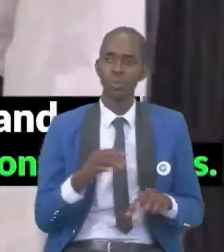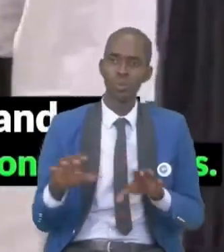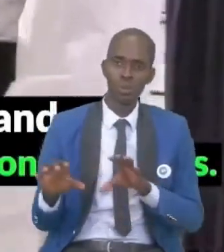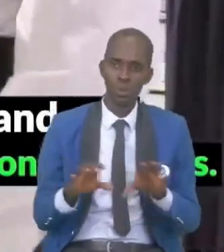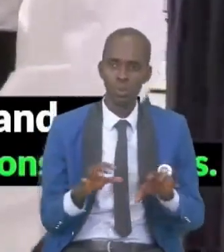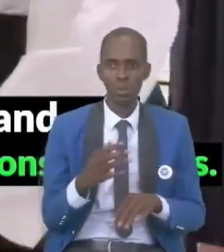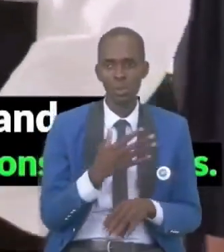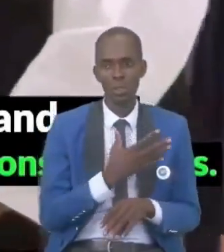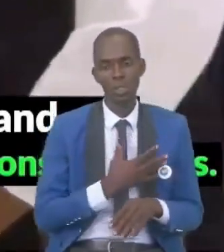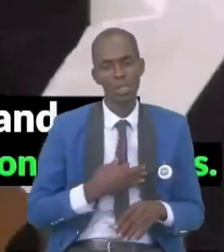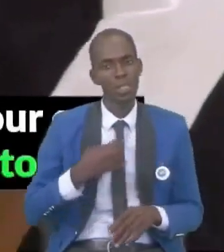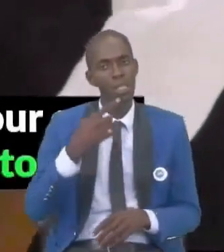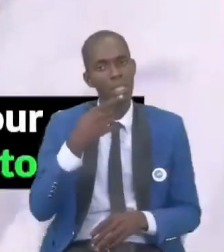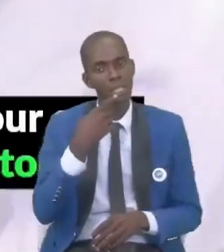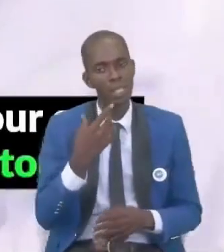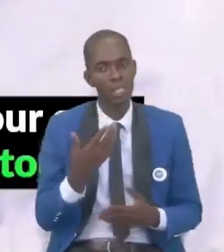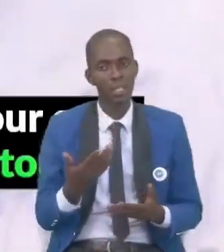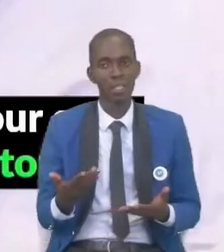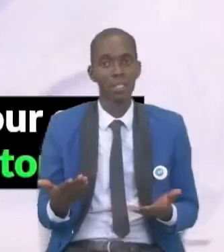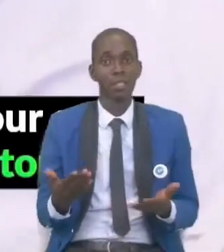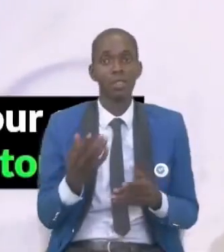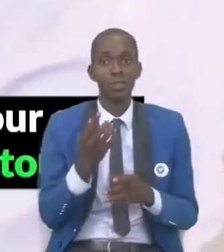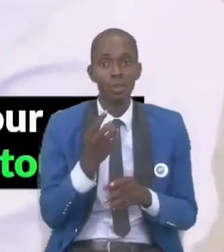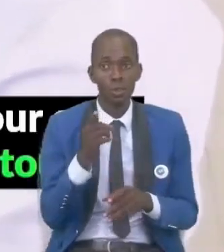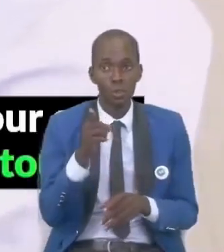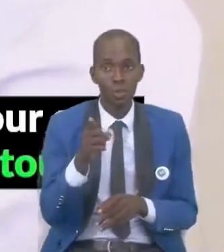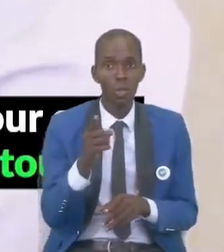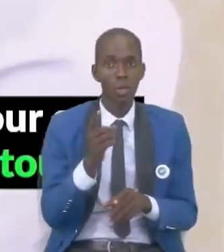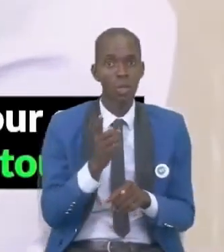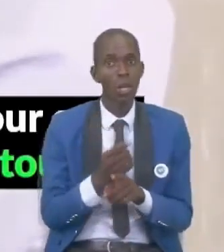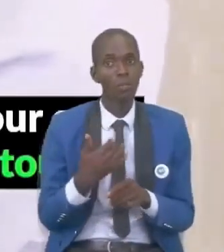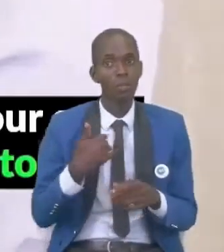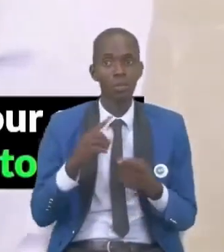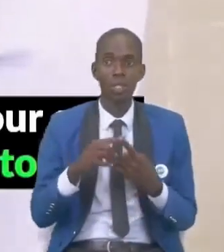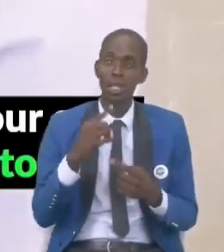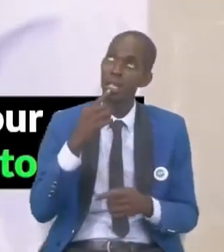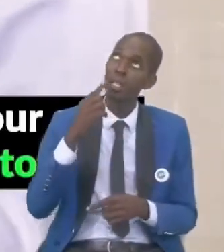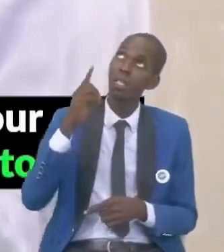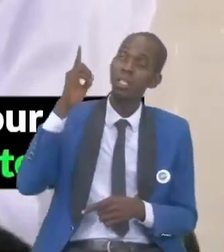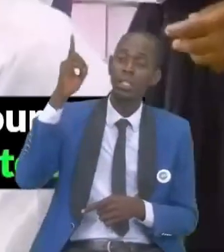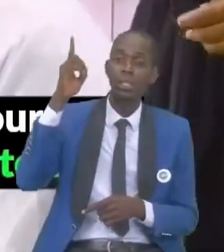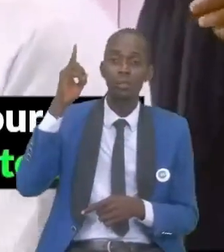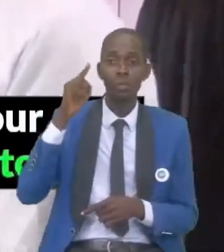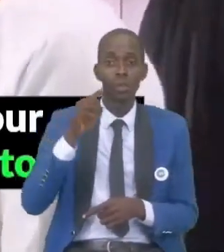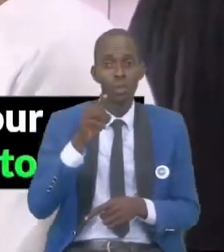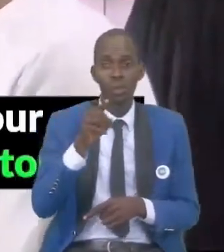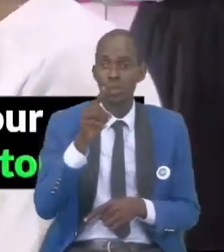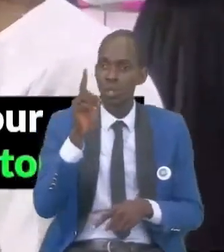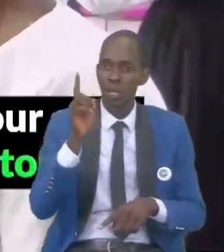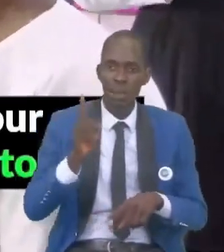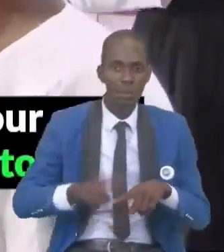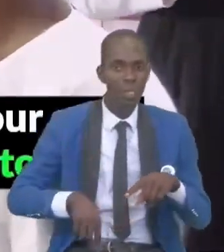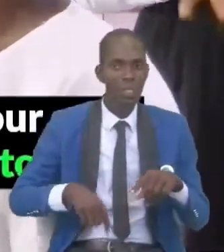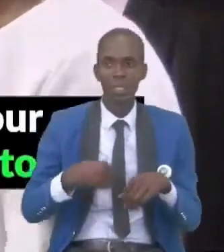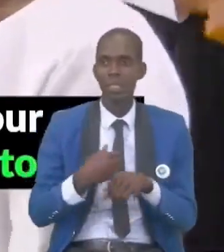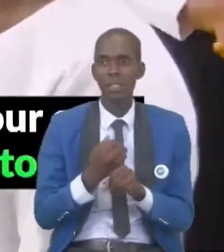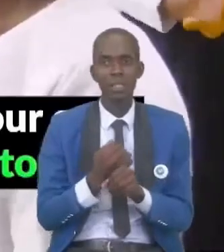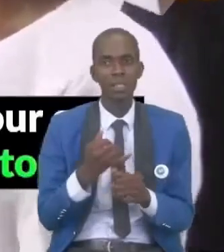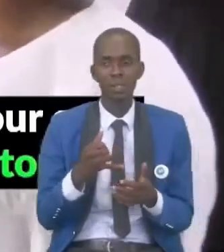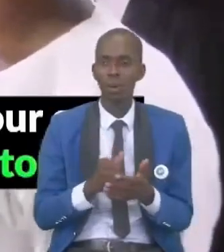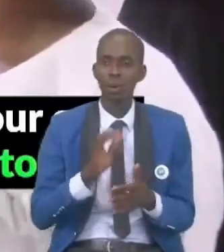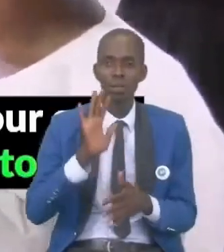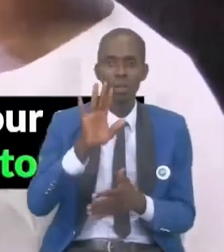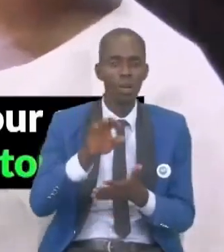and say. You just have to tell him you can't make it